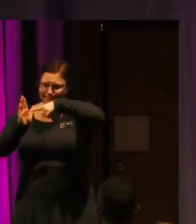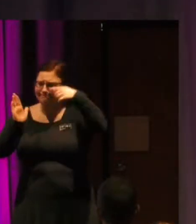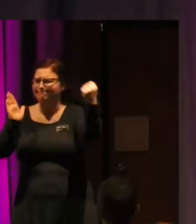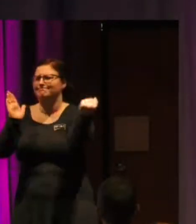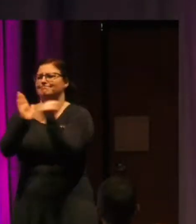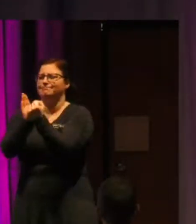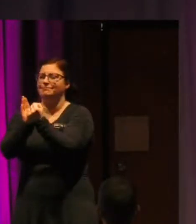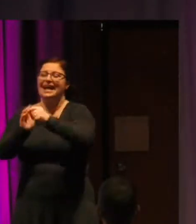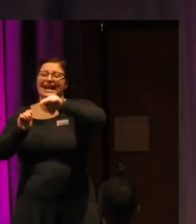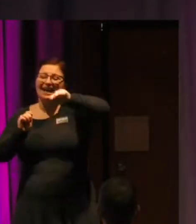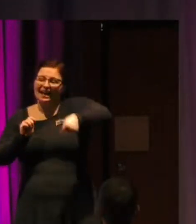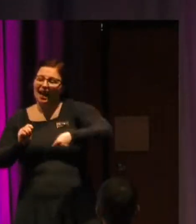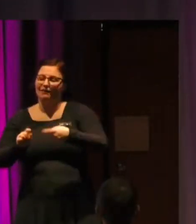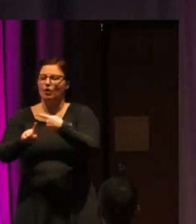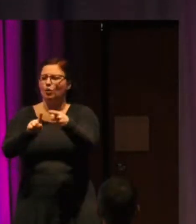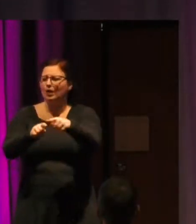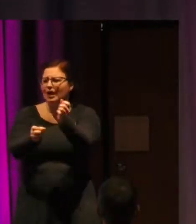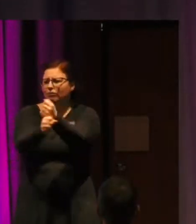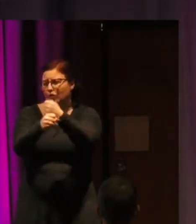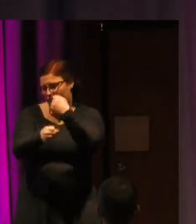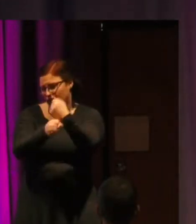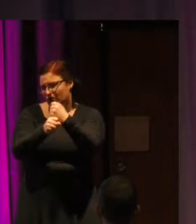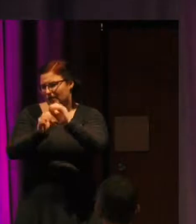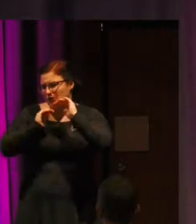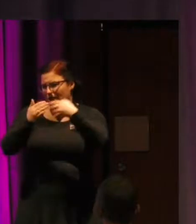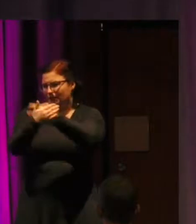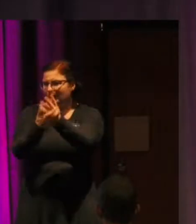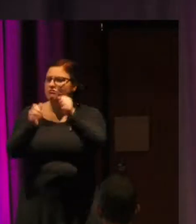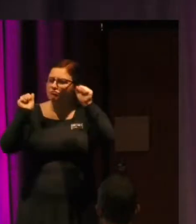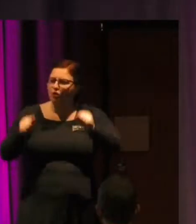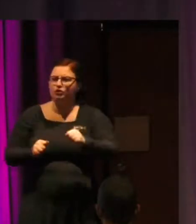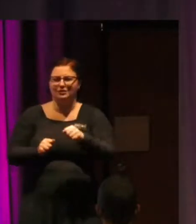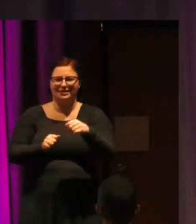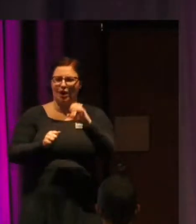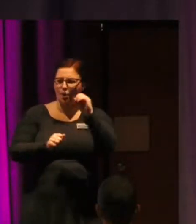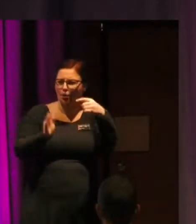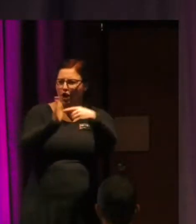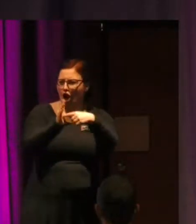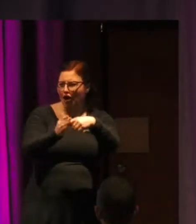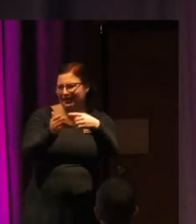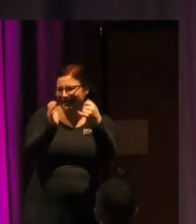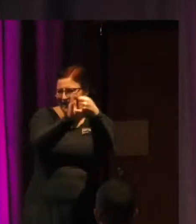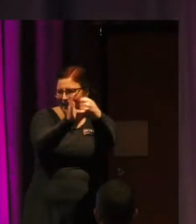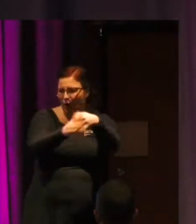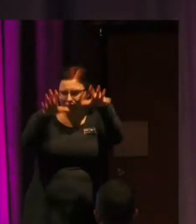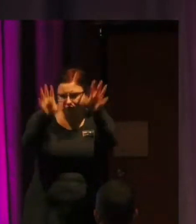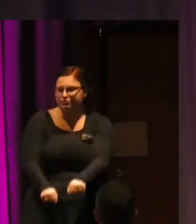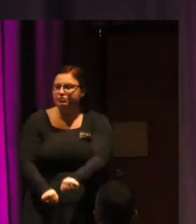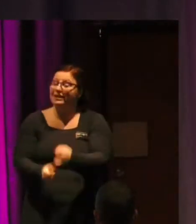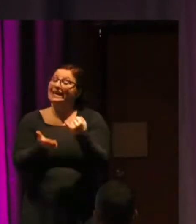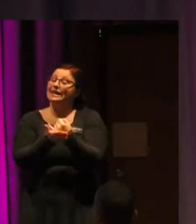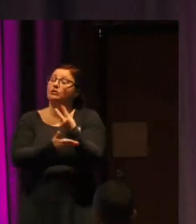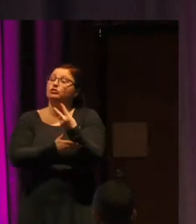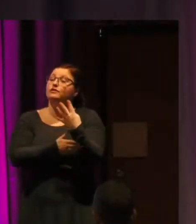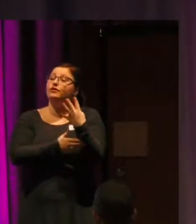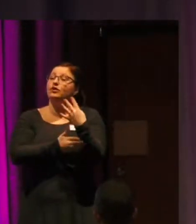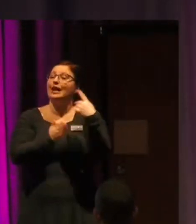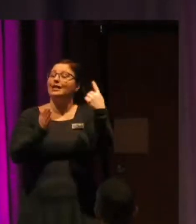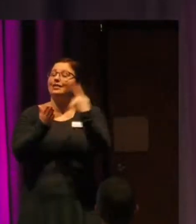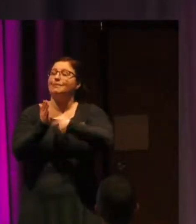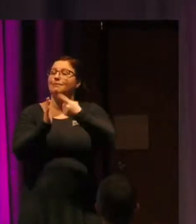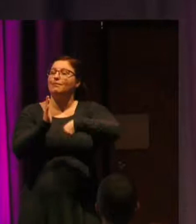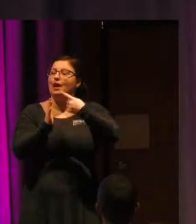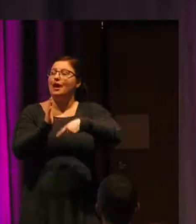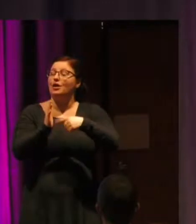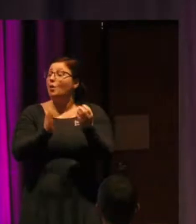legislation that requires social media companies to take down illegal content within 24 hours, otherwise they face a